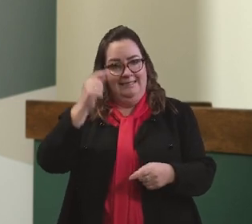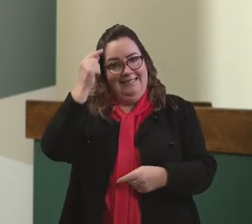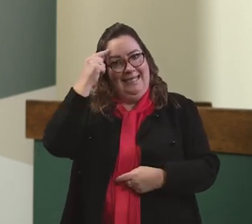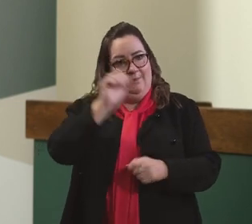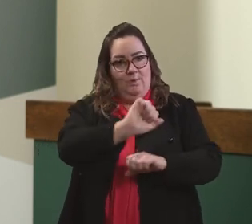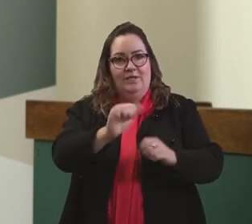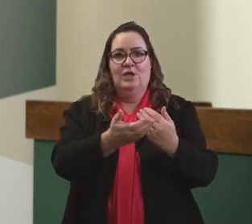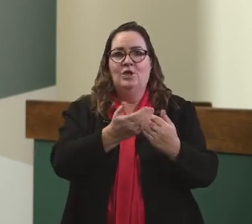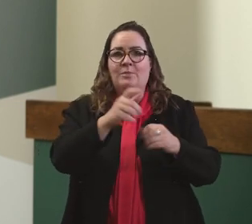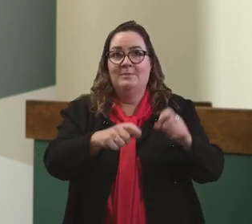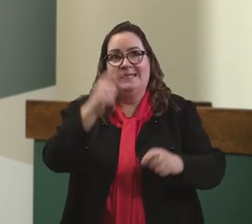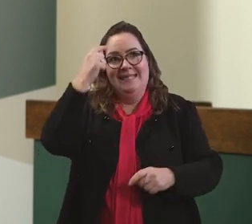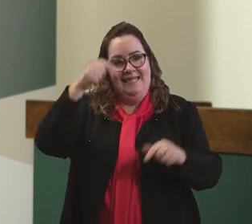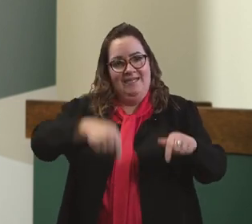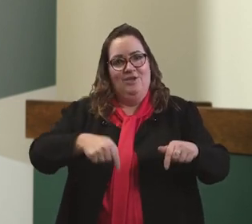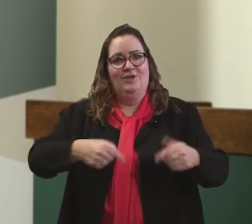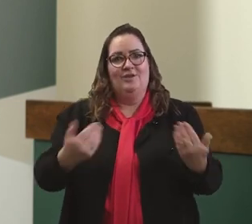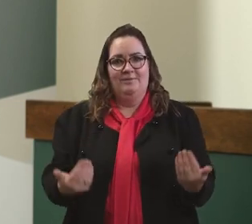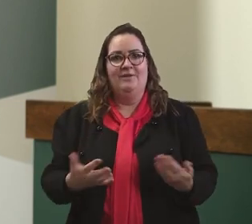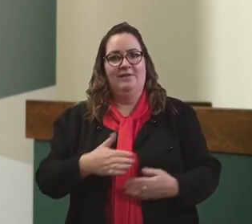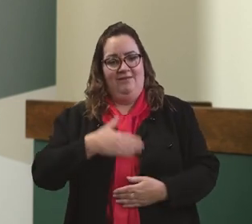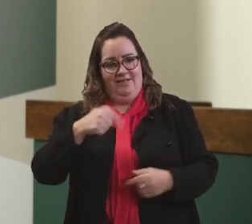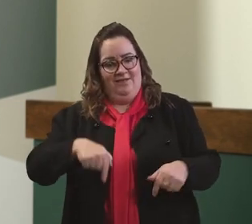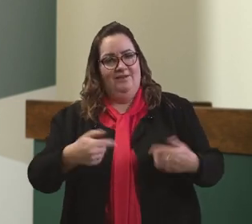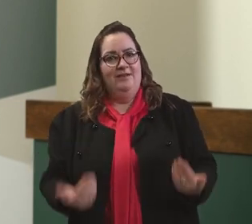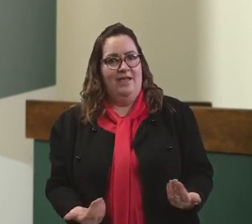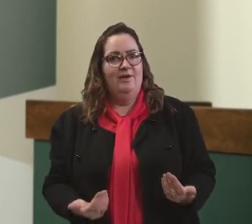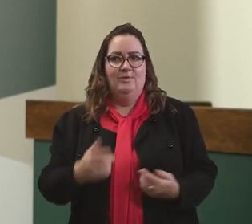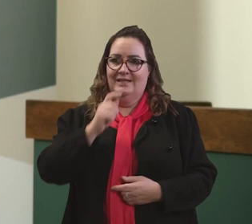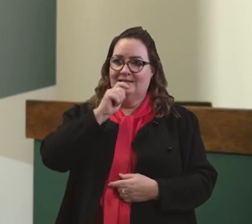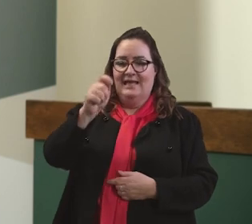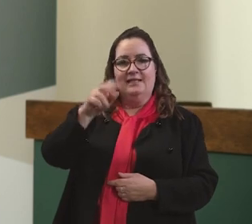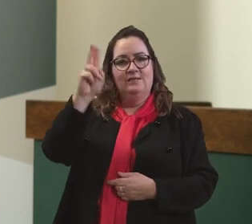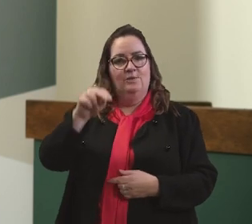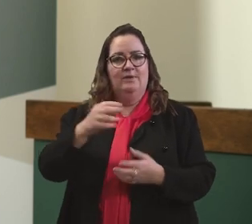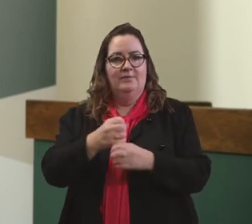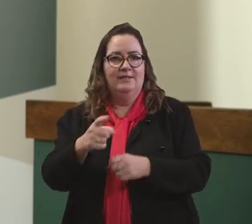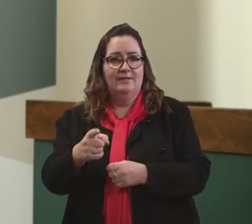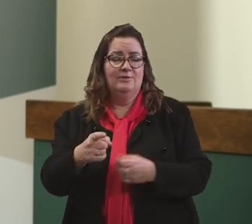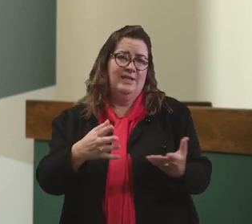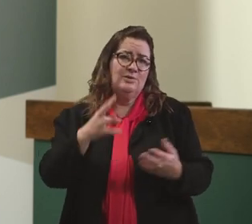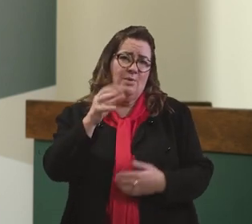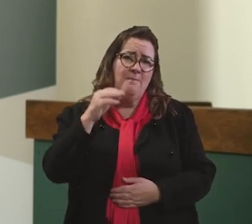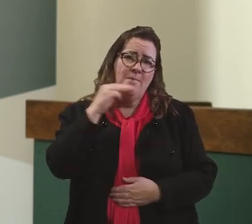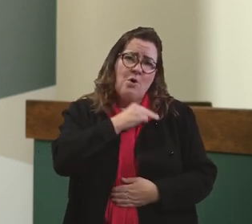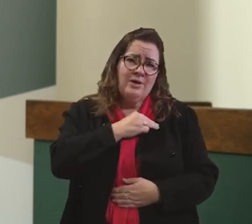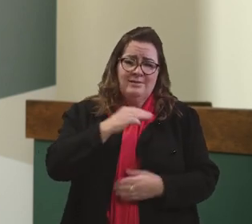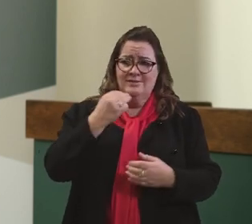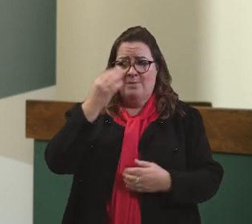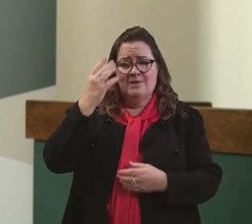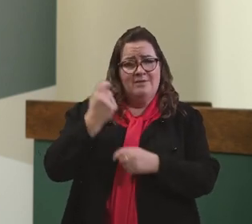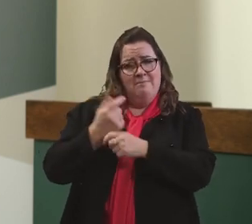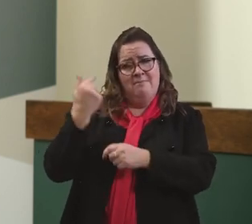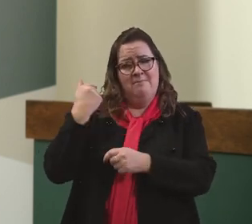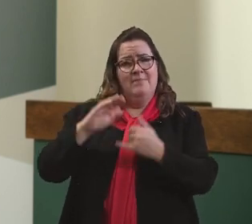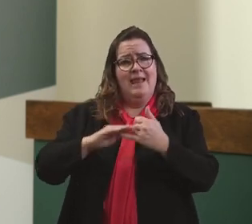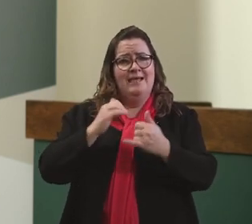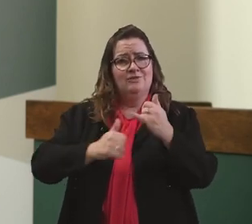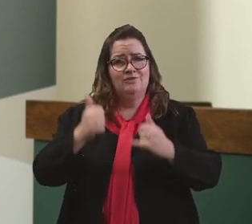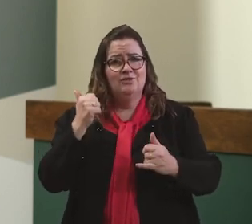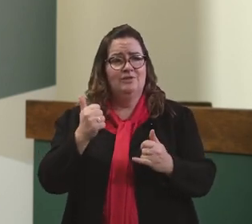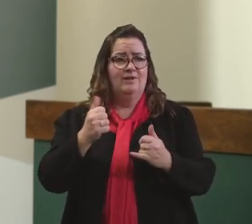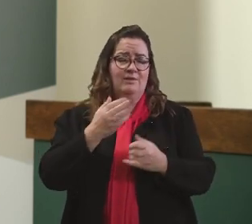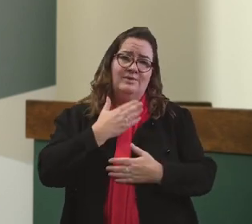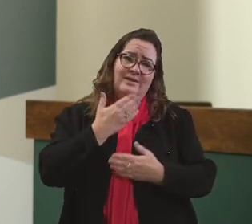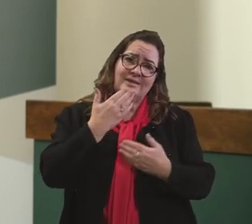right now. And that's why the consultation last summer was so important. So I'd really like to thank all the young people, all the children for